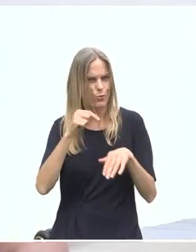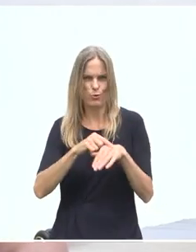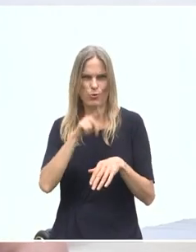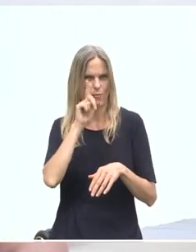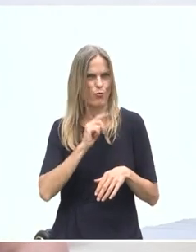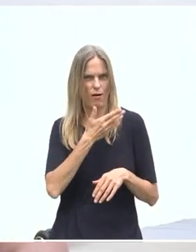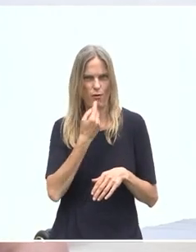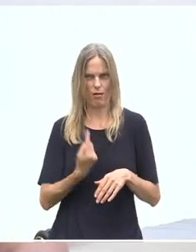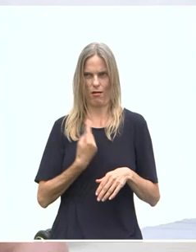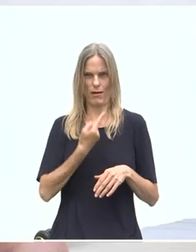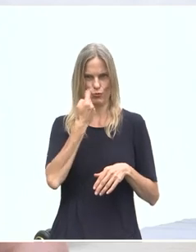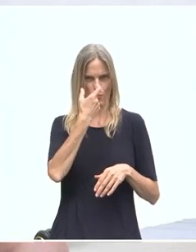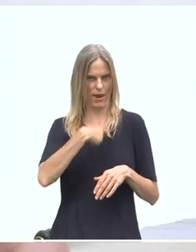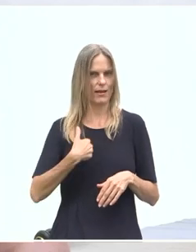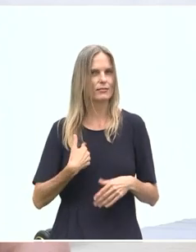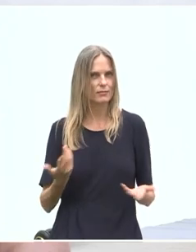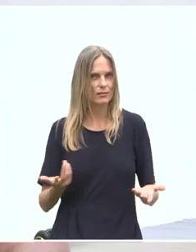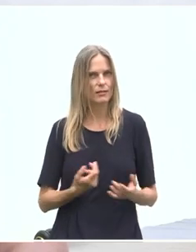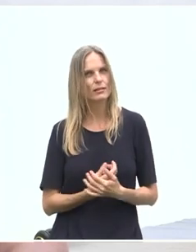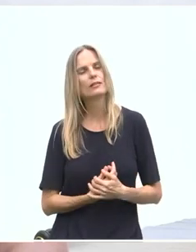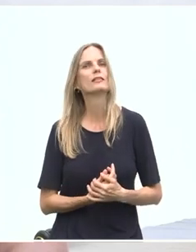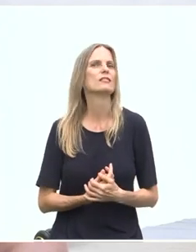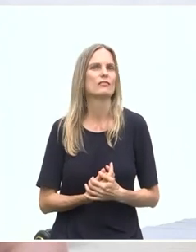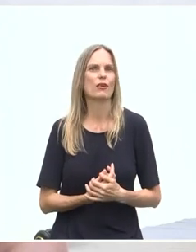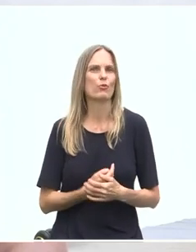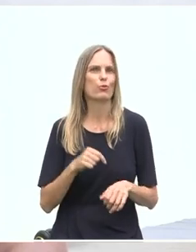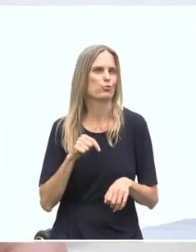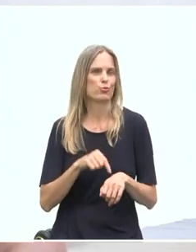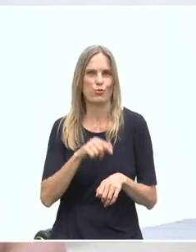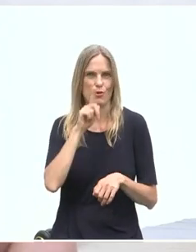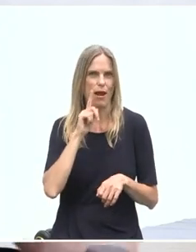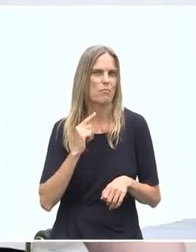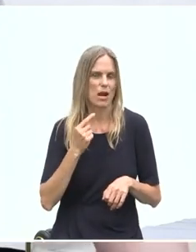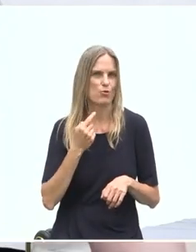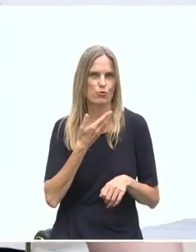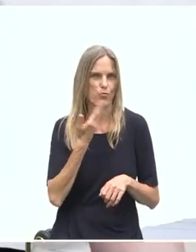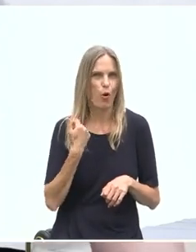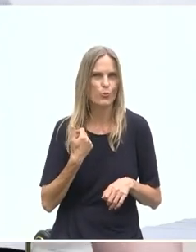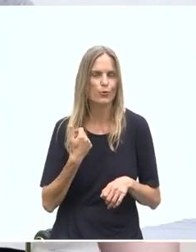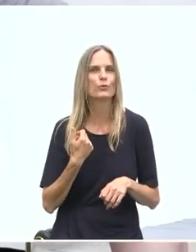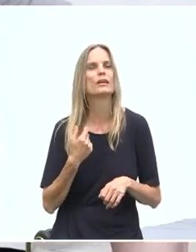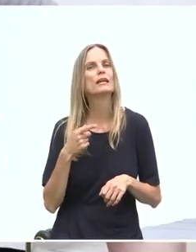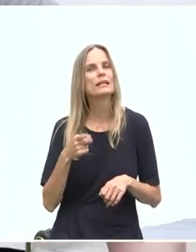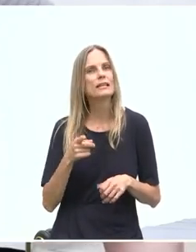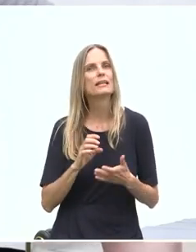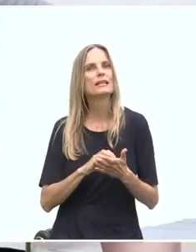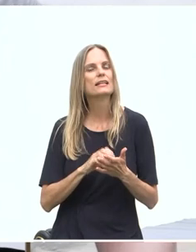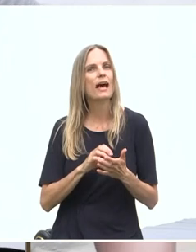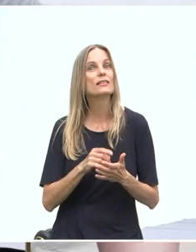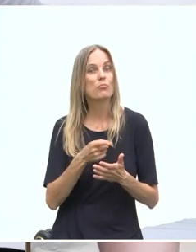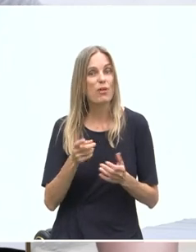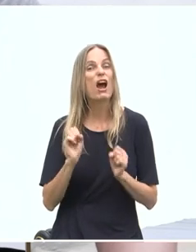only man in that room. So another part of this is also that we're excluding a huge part of the